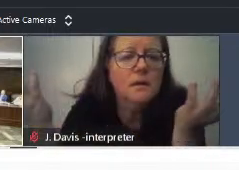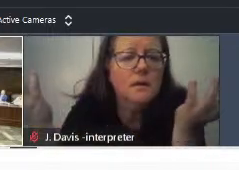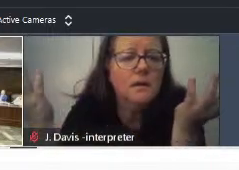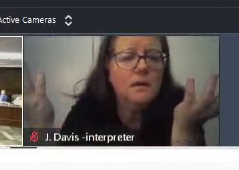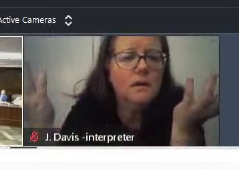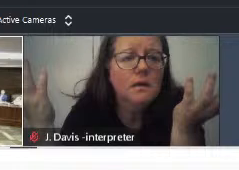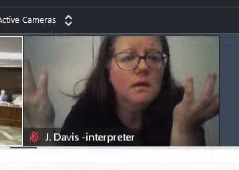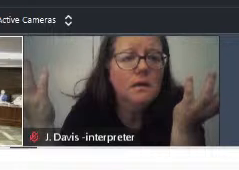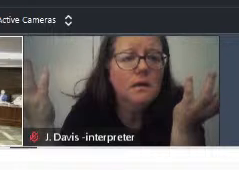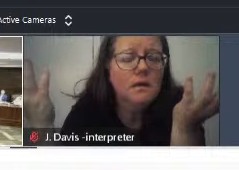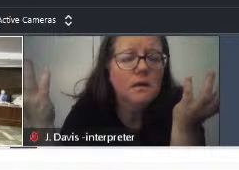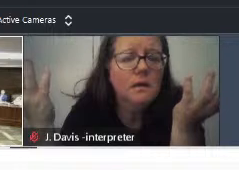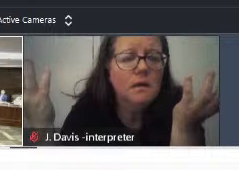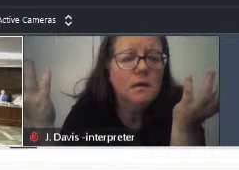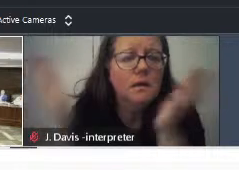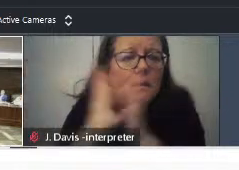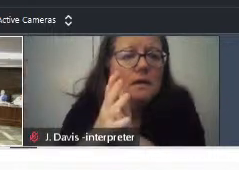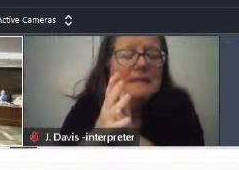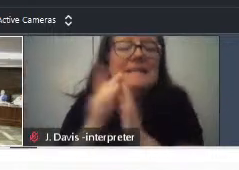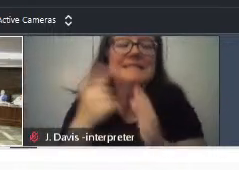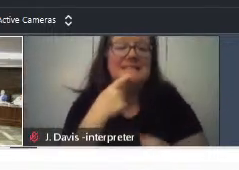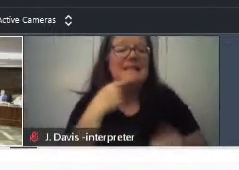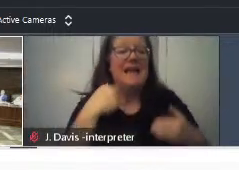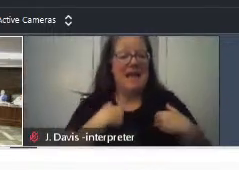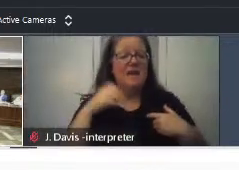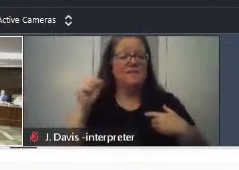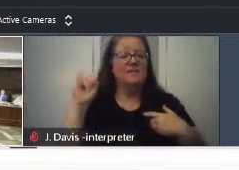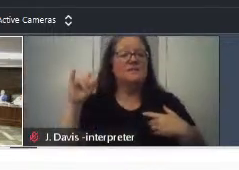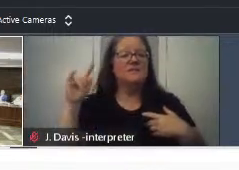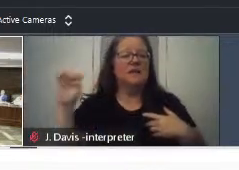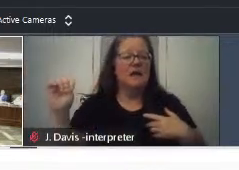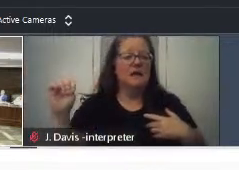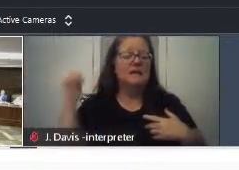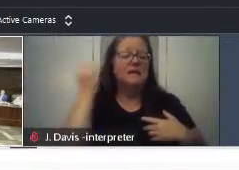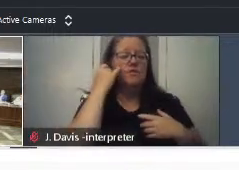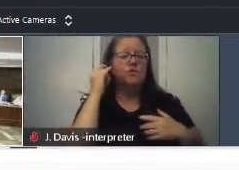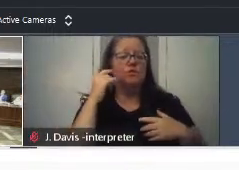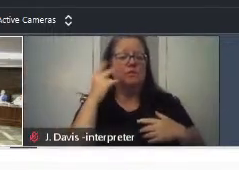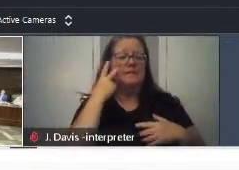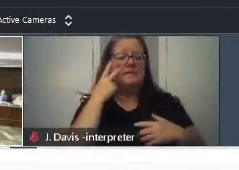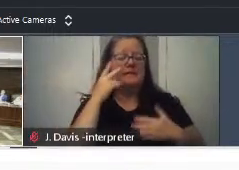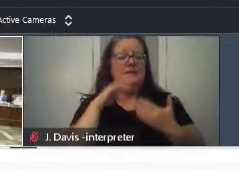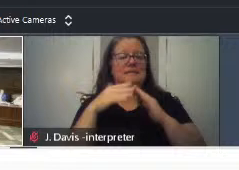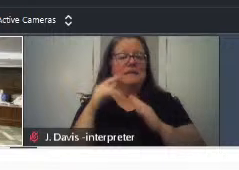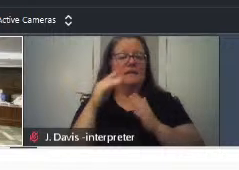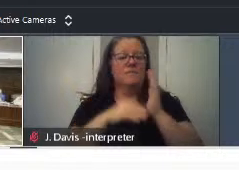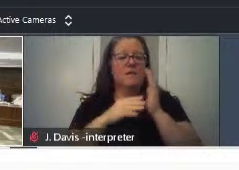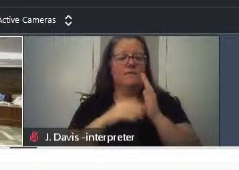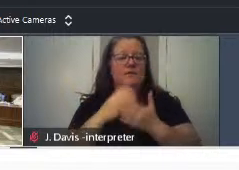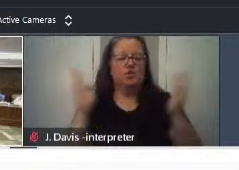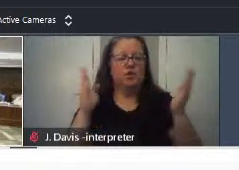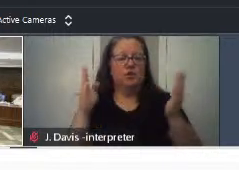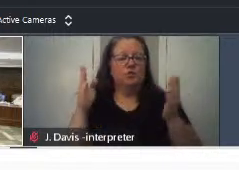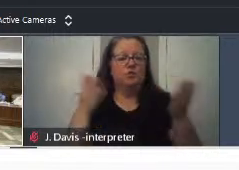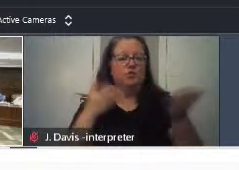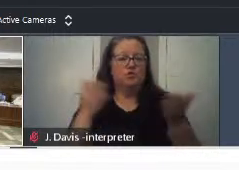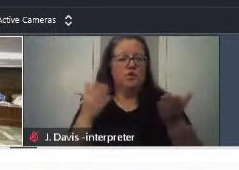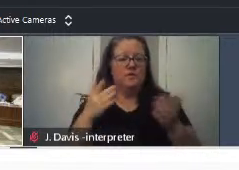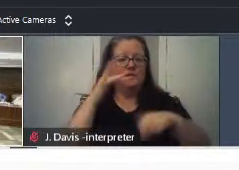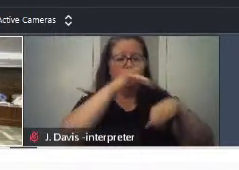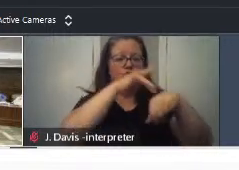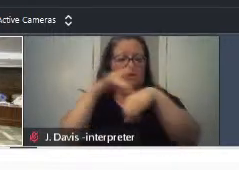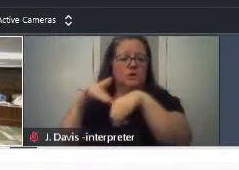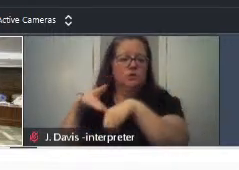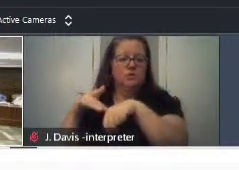Well, so we have a site, but I will print one up. Okay. If you go to City of Memphis General Services Resources, and it shows